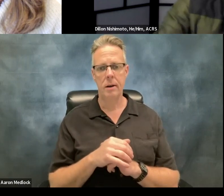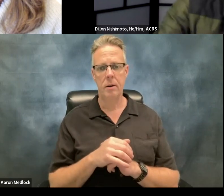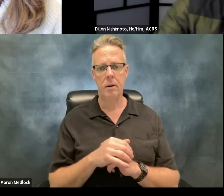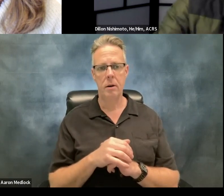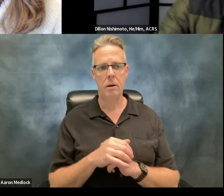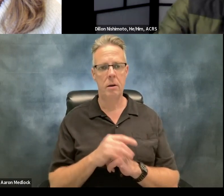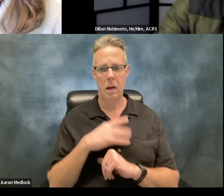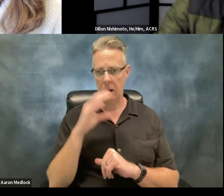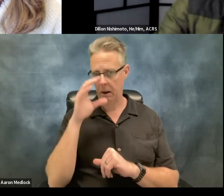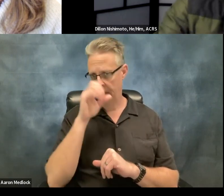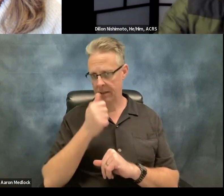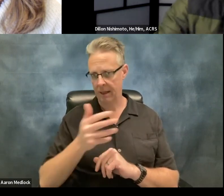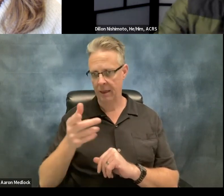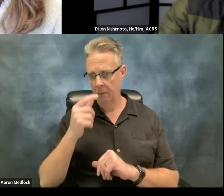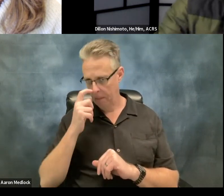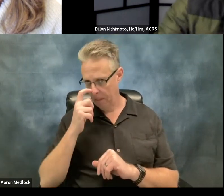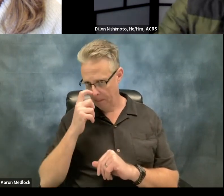Nicola, did I miss any action items?